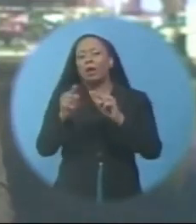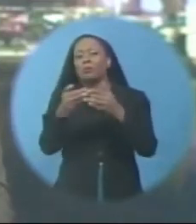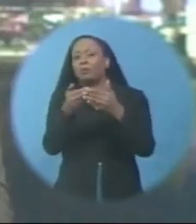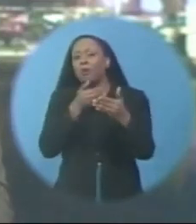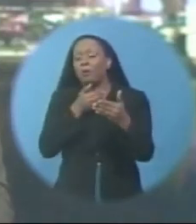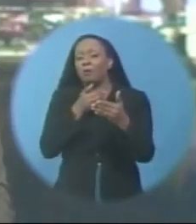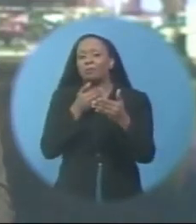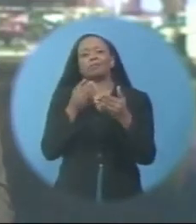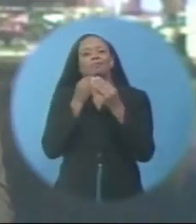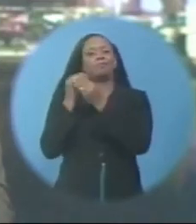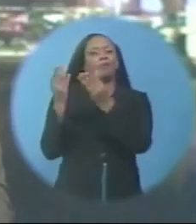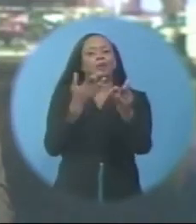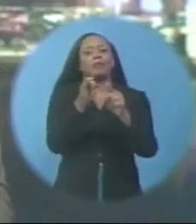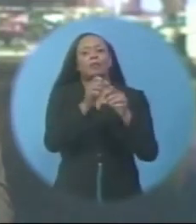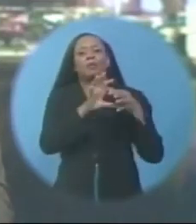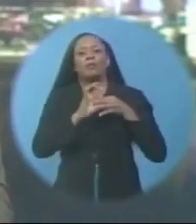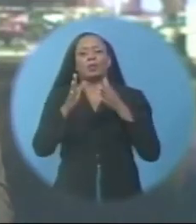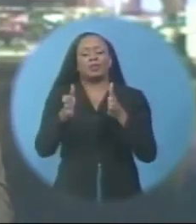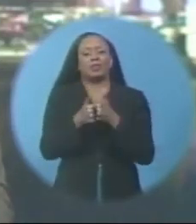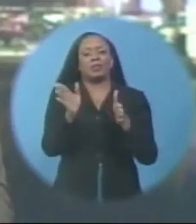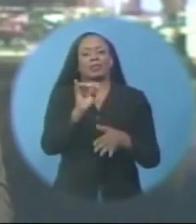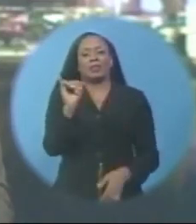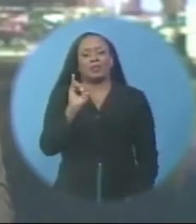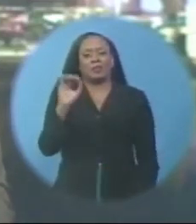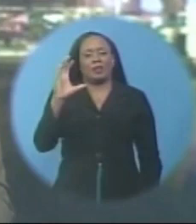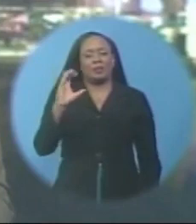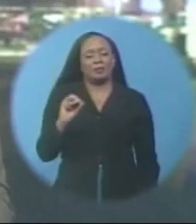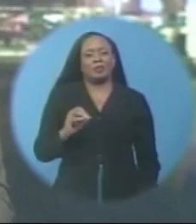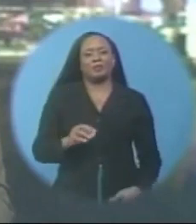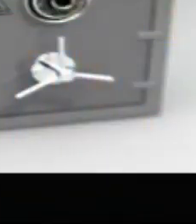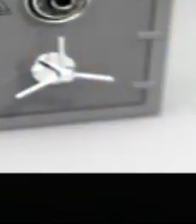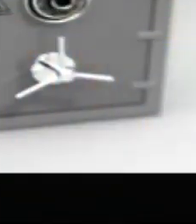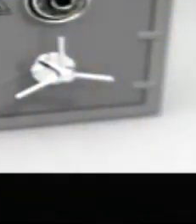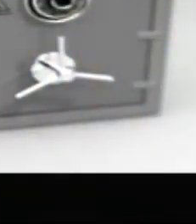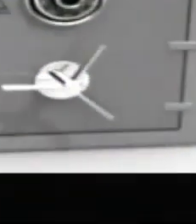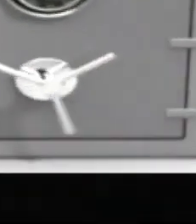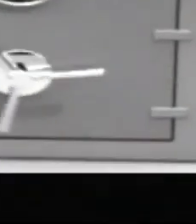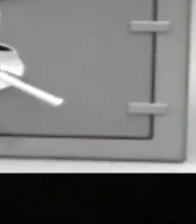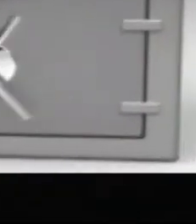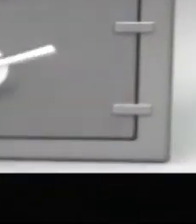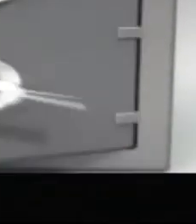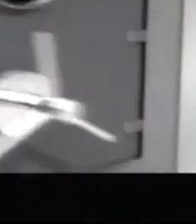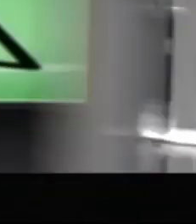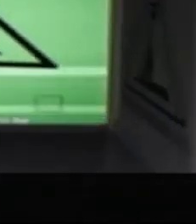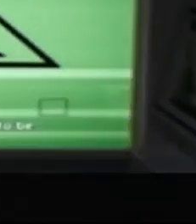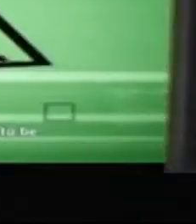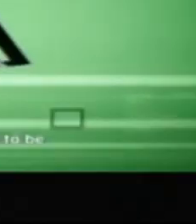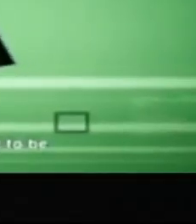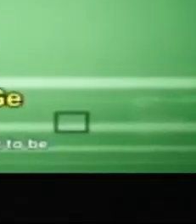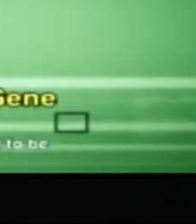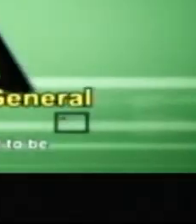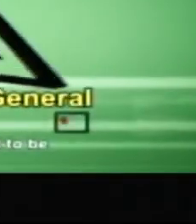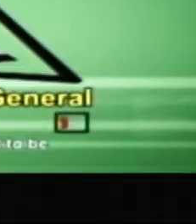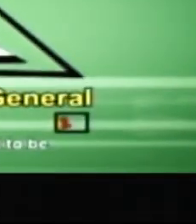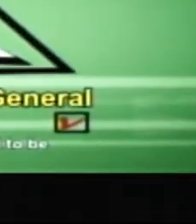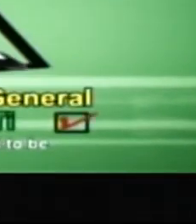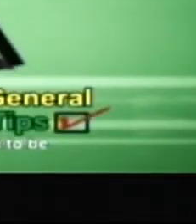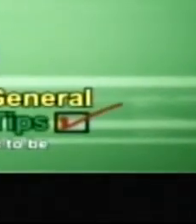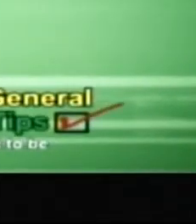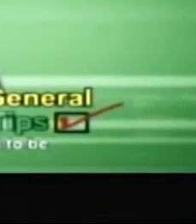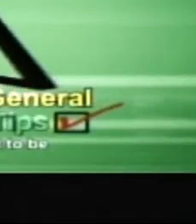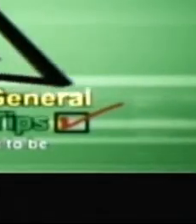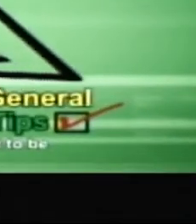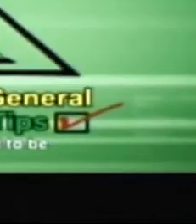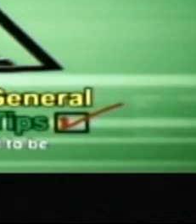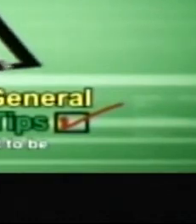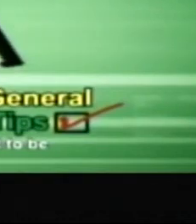but before we get there, here's a tip from Cooperators General Insurance. This tip of the day is brought to you by Cooperators General